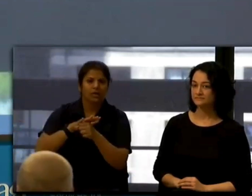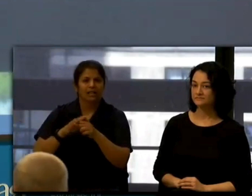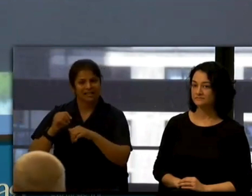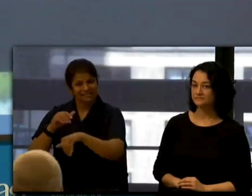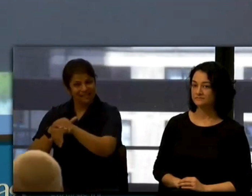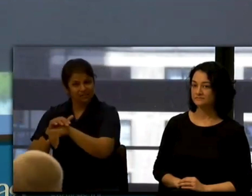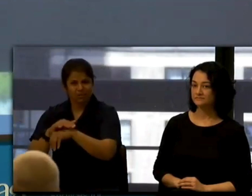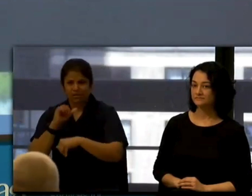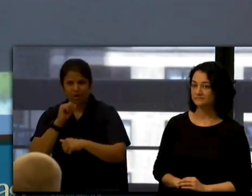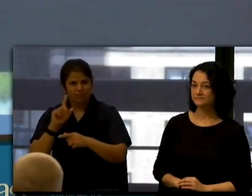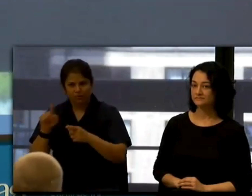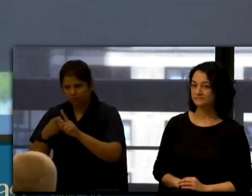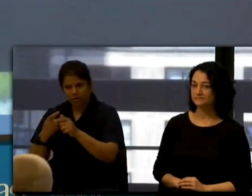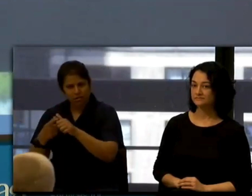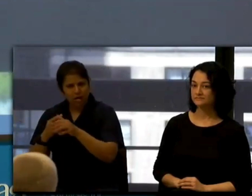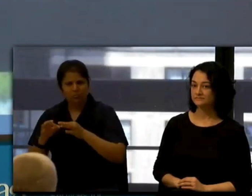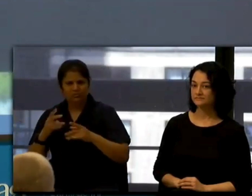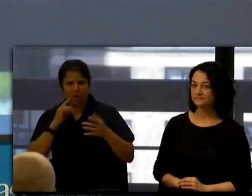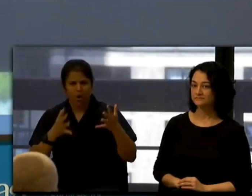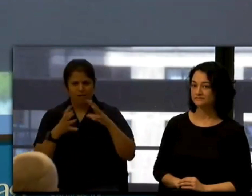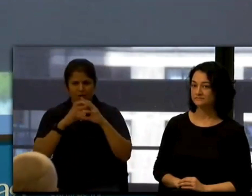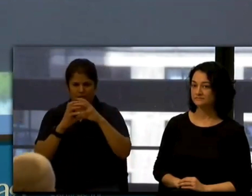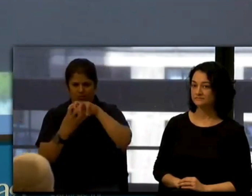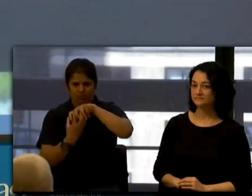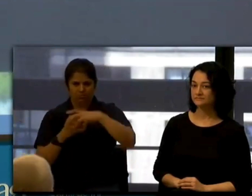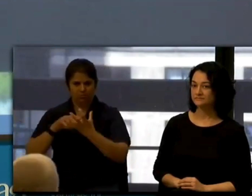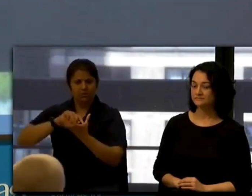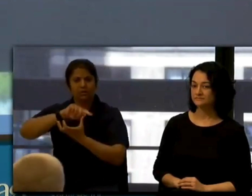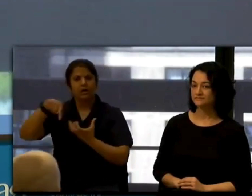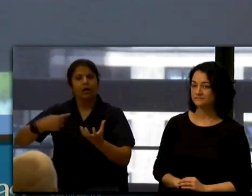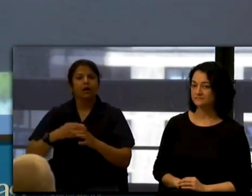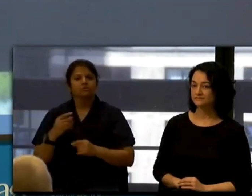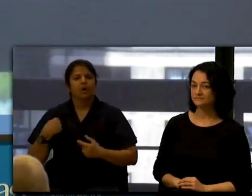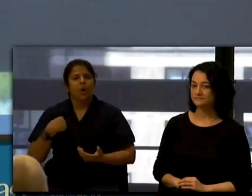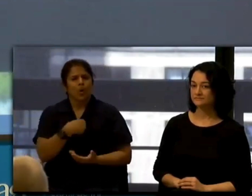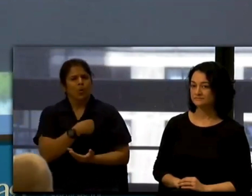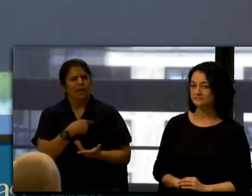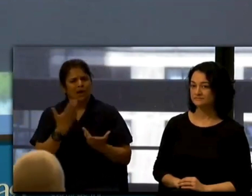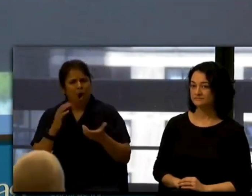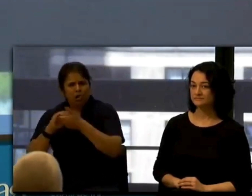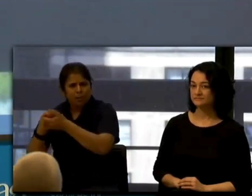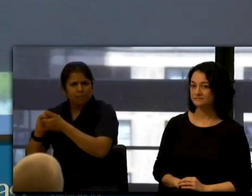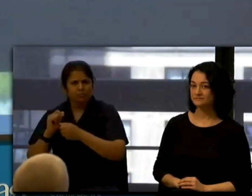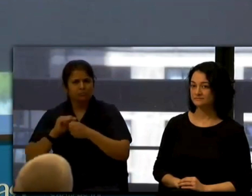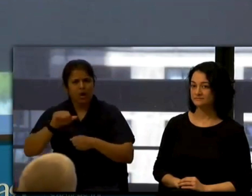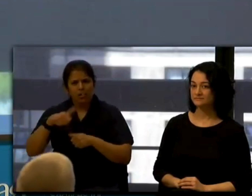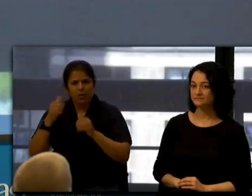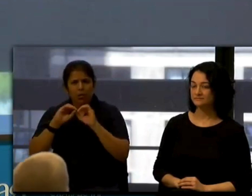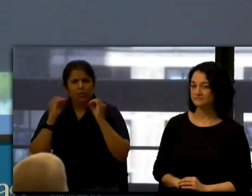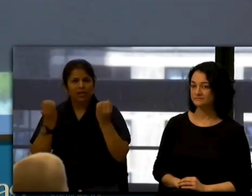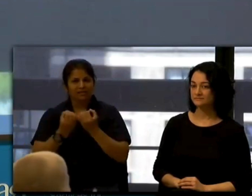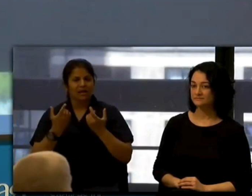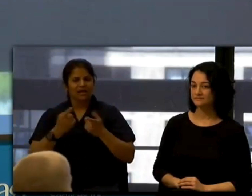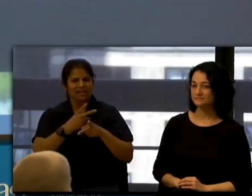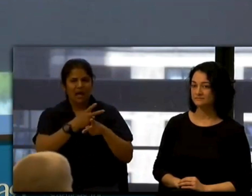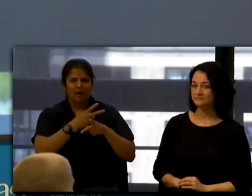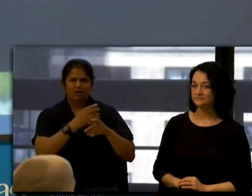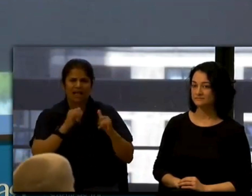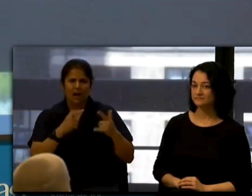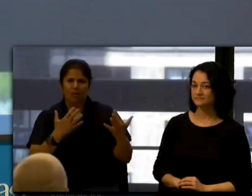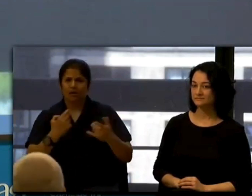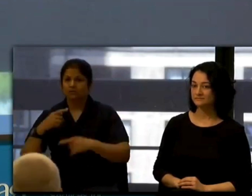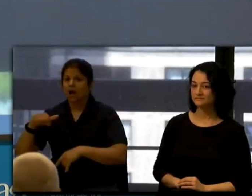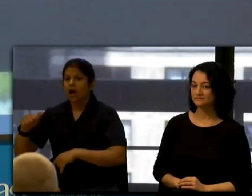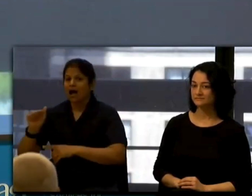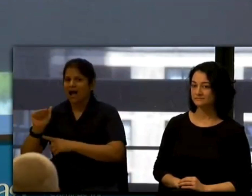with cross-disability and aging coalitions like Care Can't Wait and Act on Raise, and we applaud efforts like